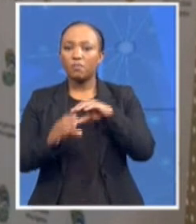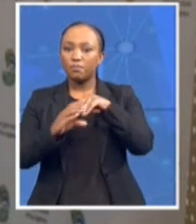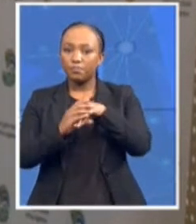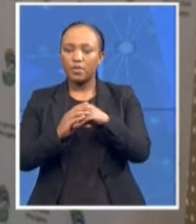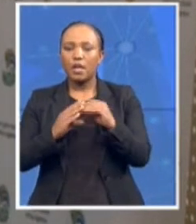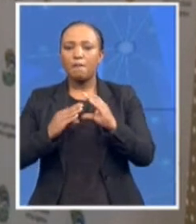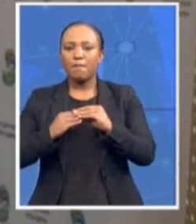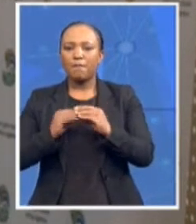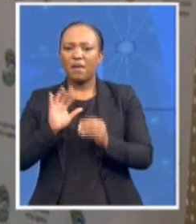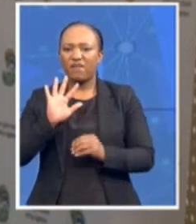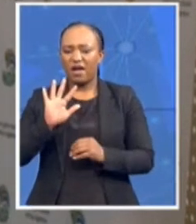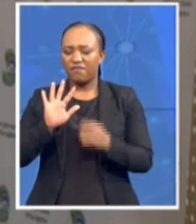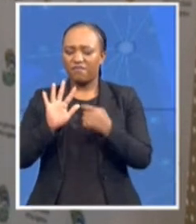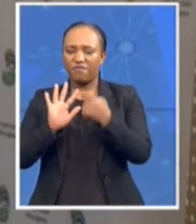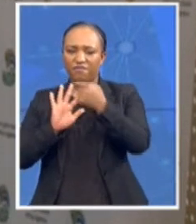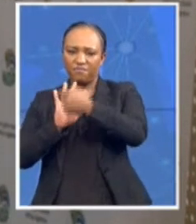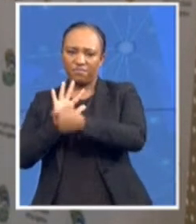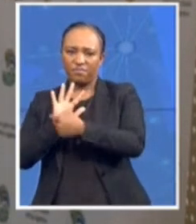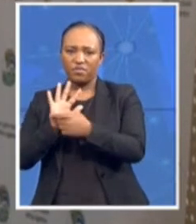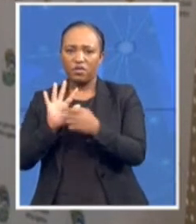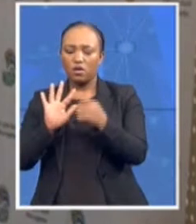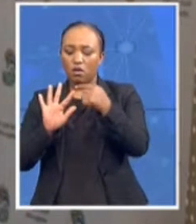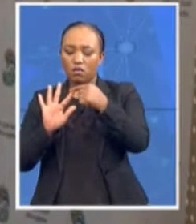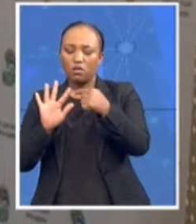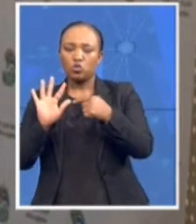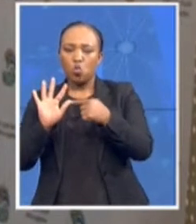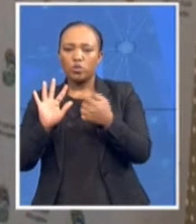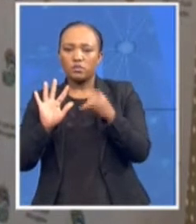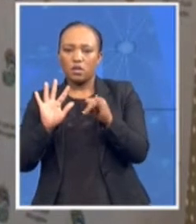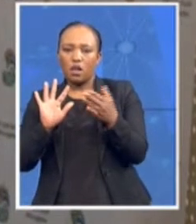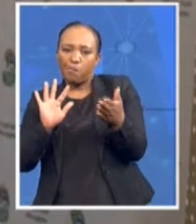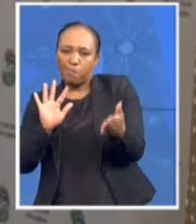still around, and 3